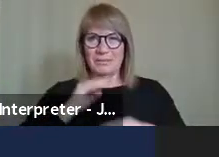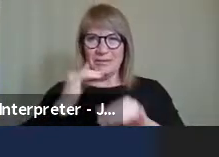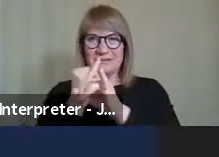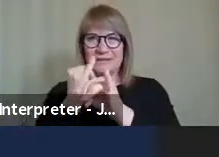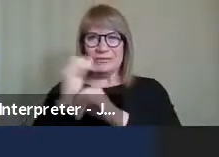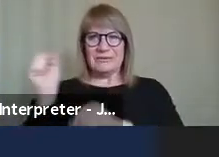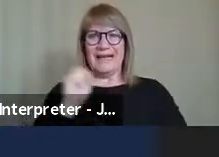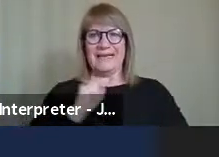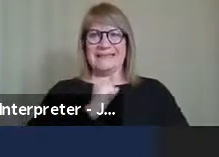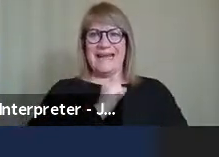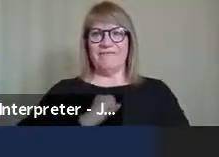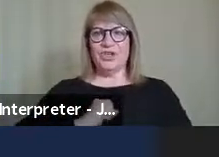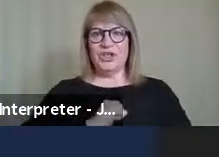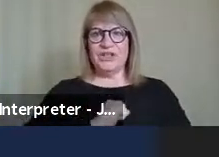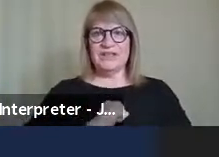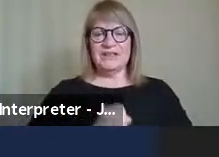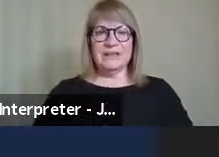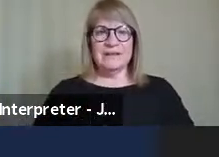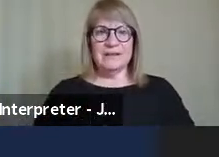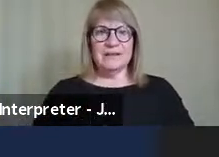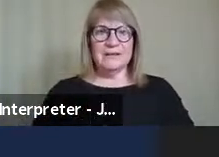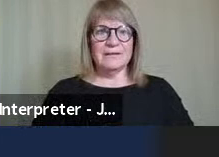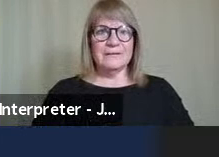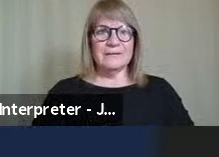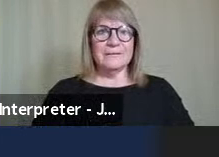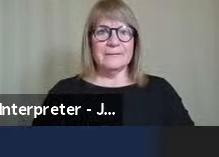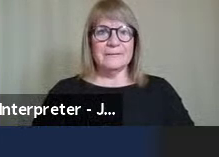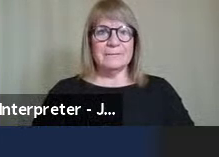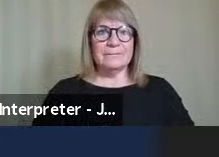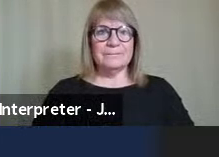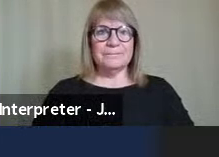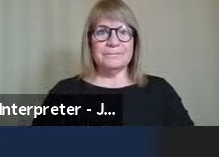university uh next level